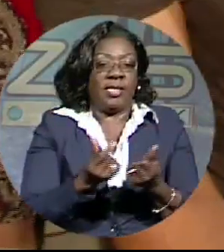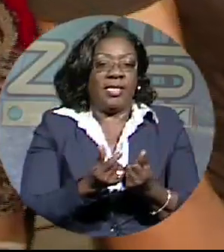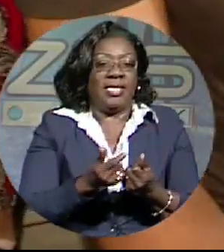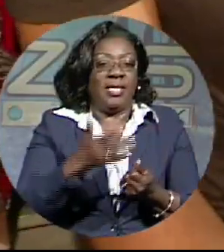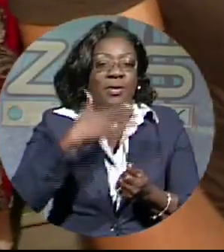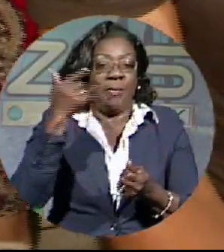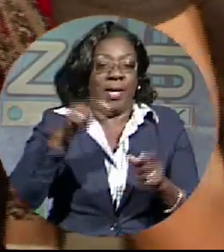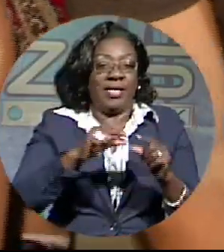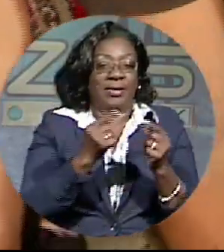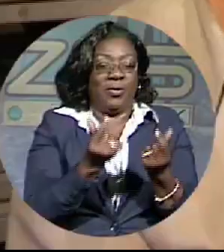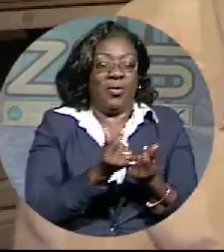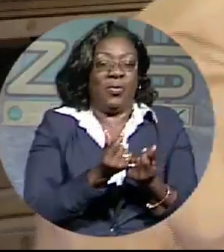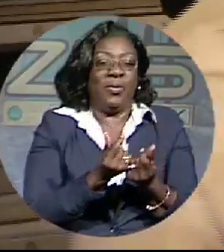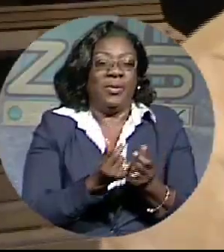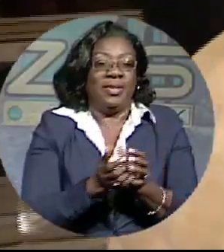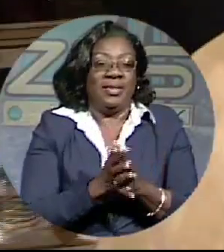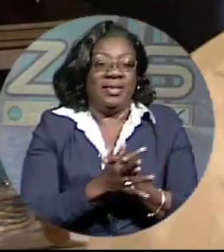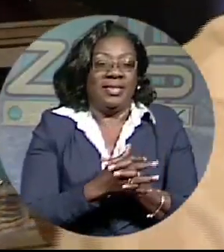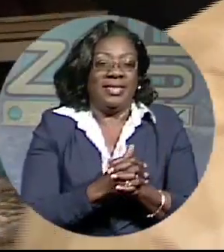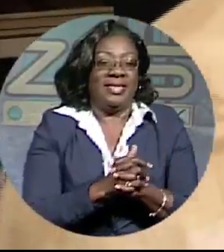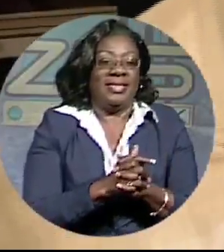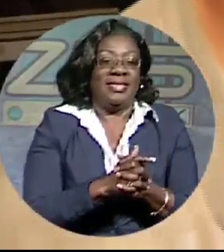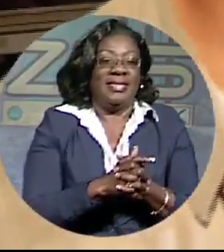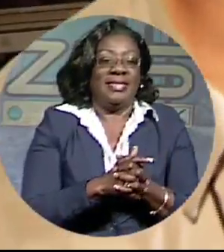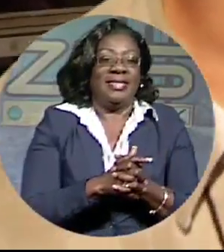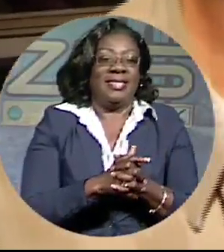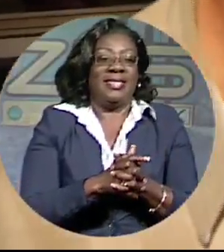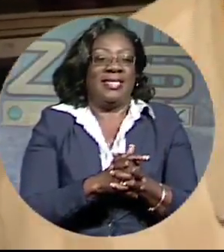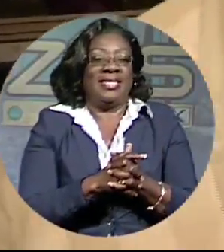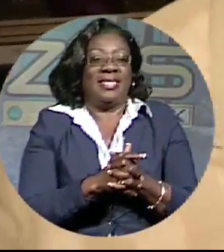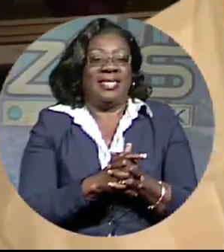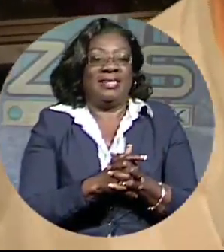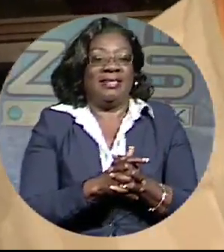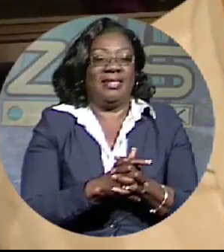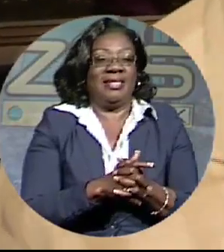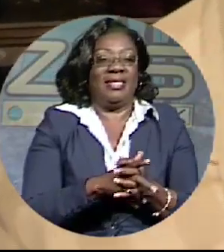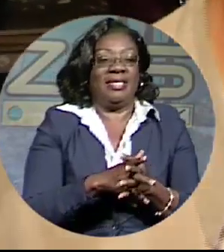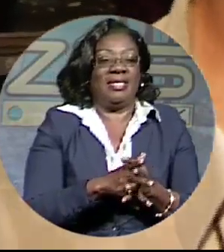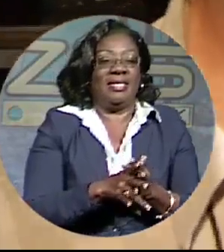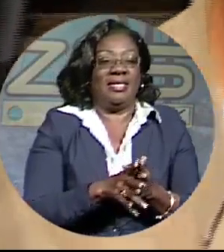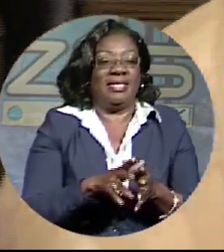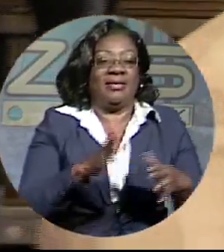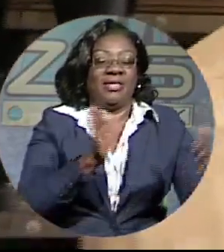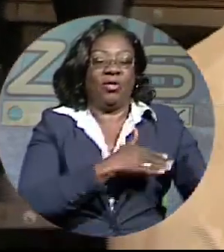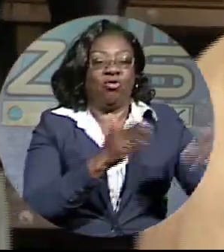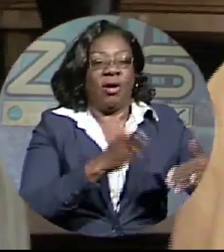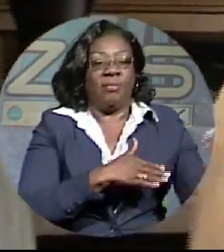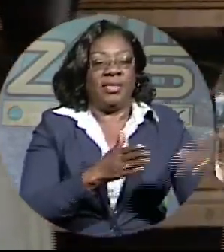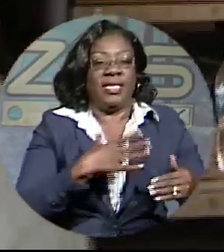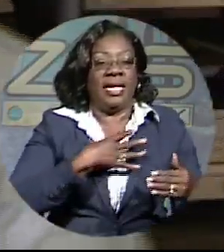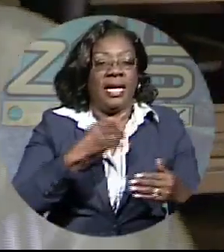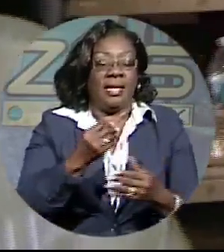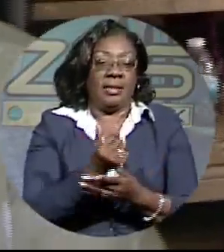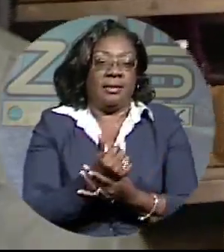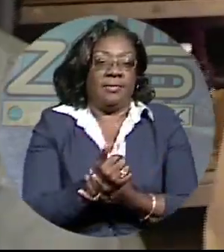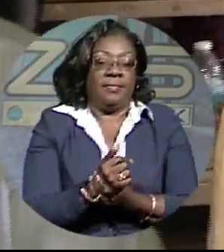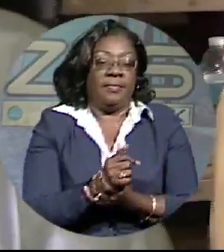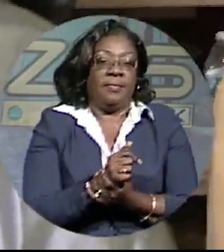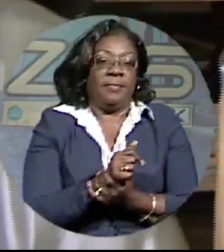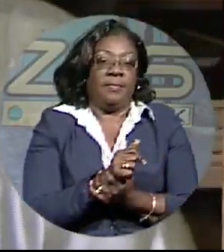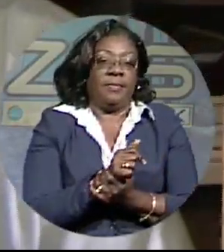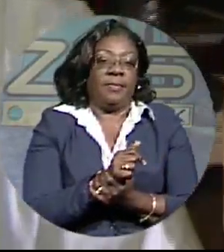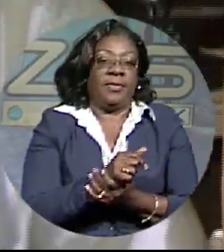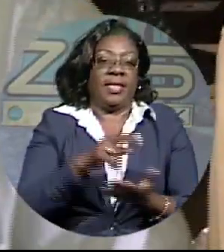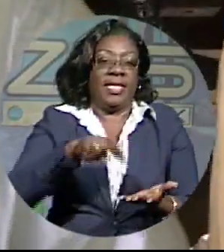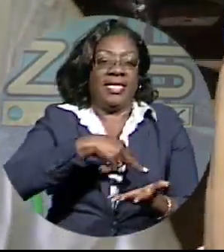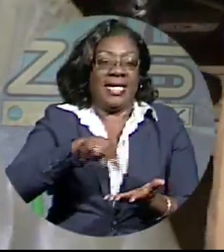group. They were the best group, yeah. You like the girls? Dance? The girls with bows on the drums. Yeah. Yeah, so it's very exciting. Yeah,